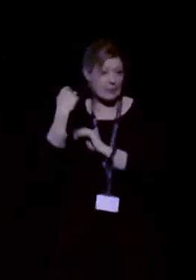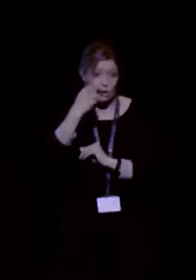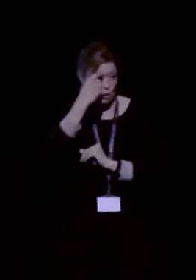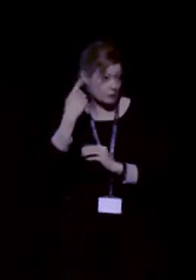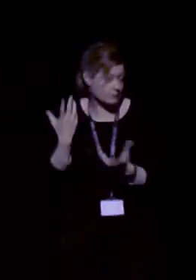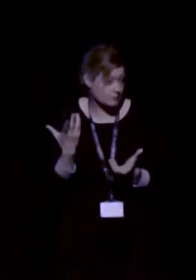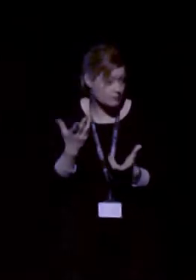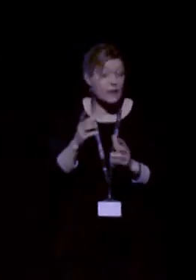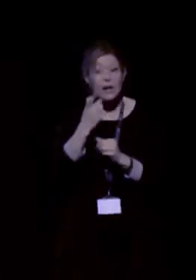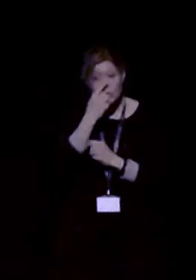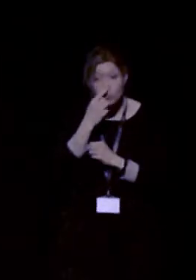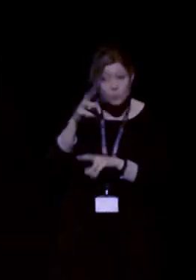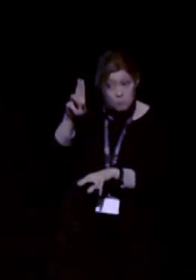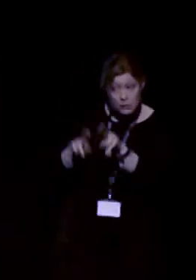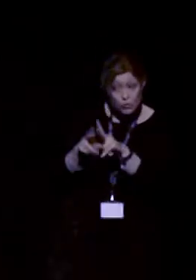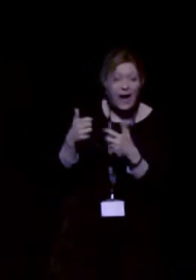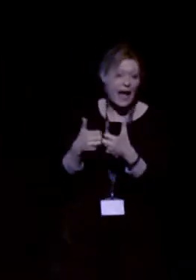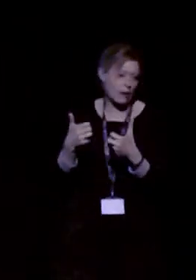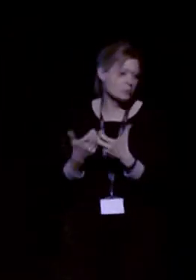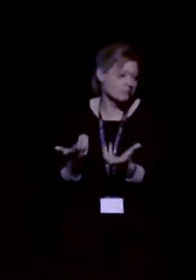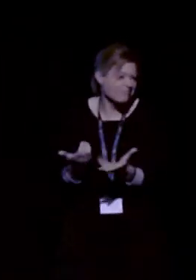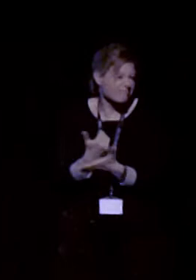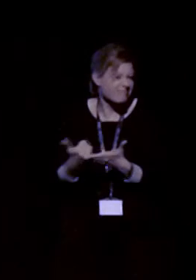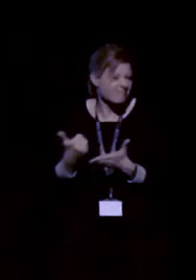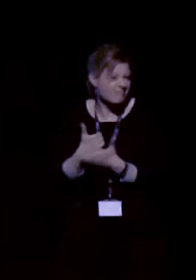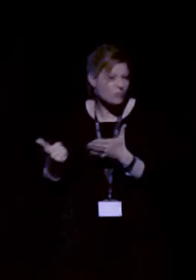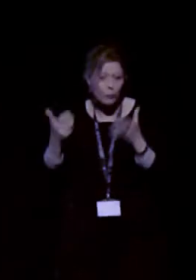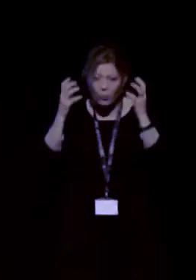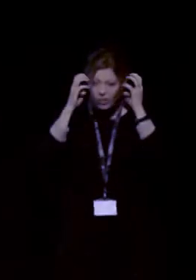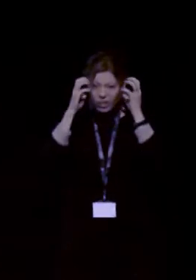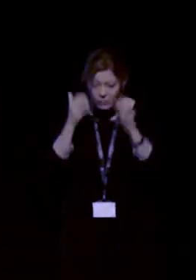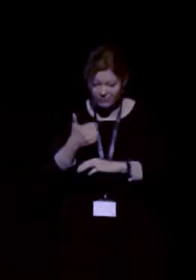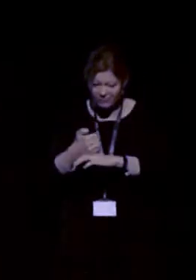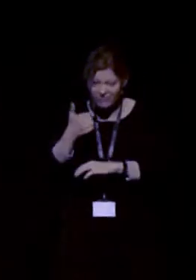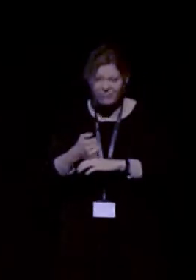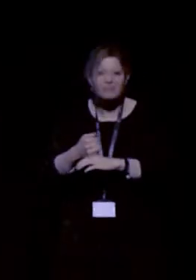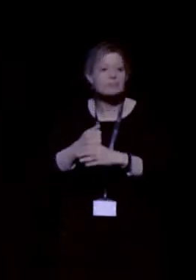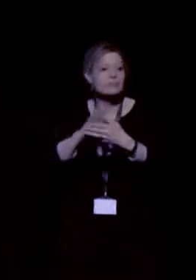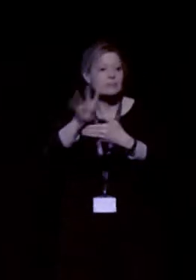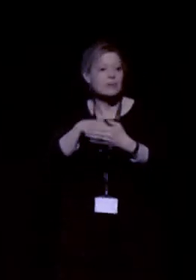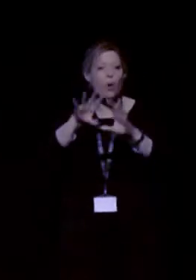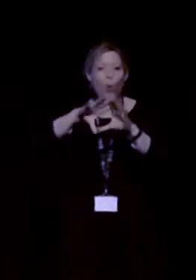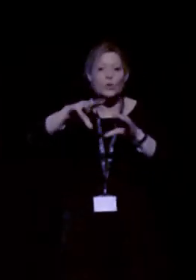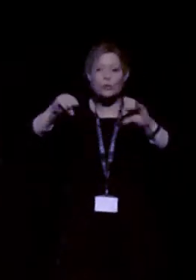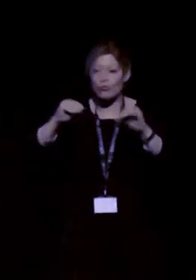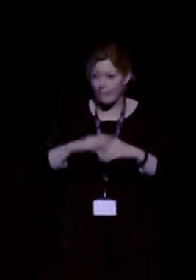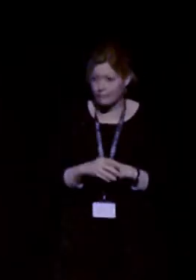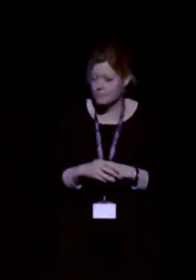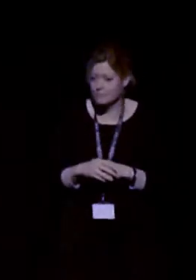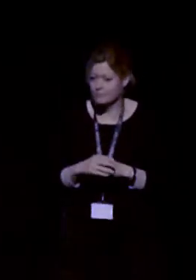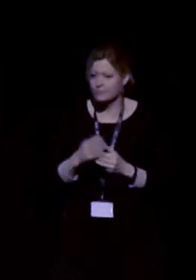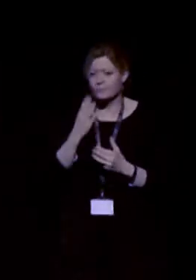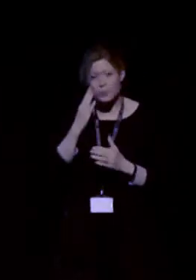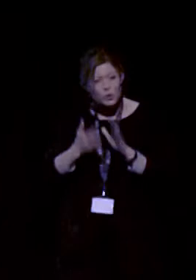clinical test, which is the audiogram. When you go to a clinic to have your hearing assessed, they'll measure your ability